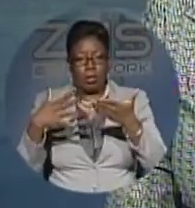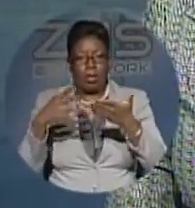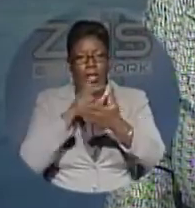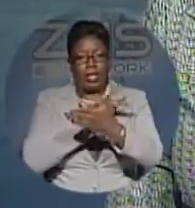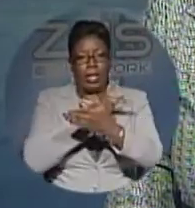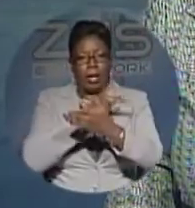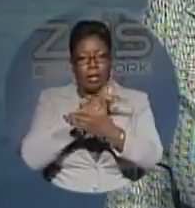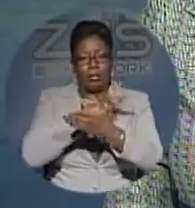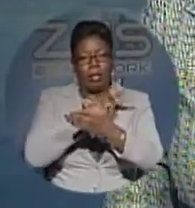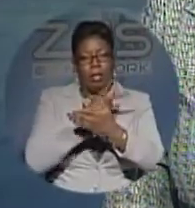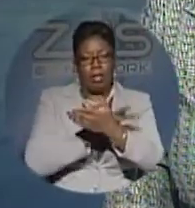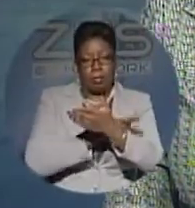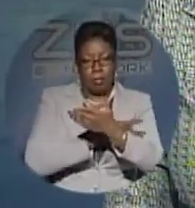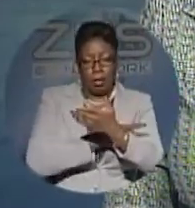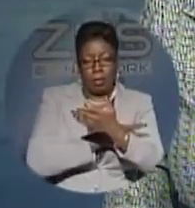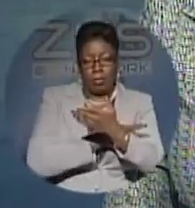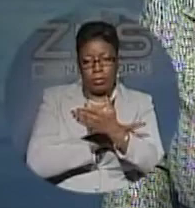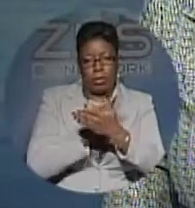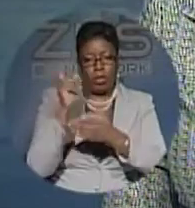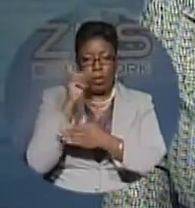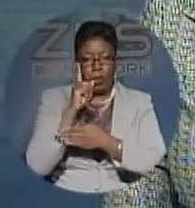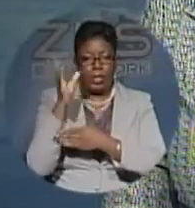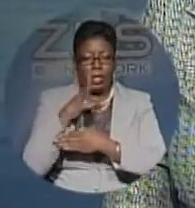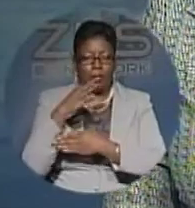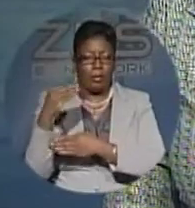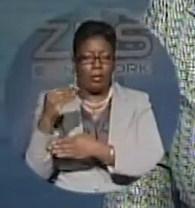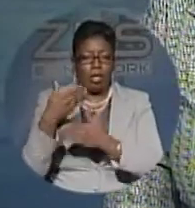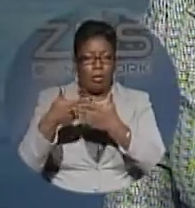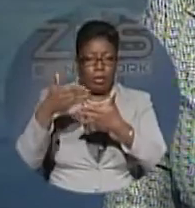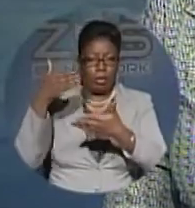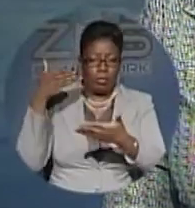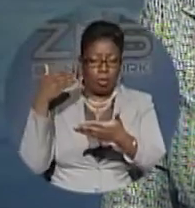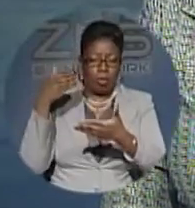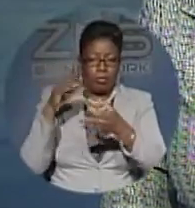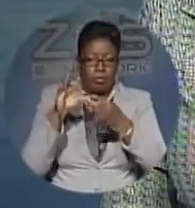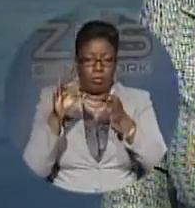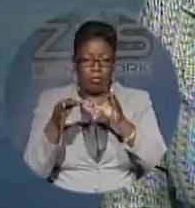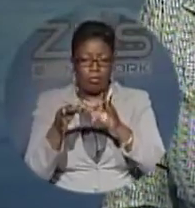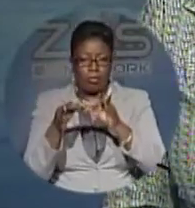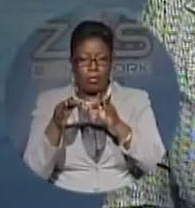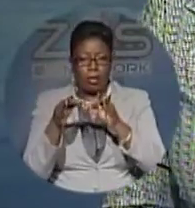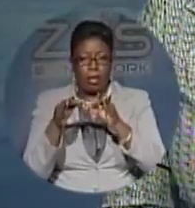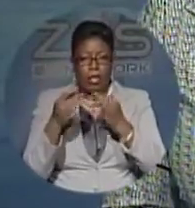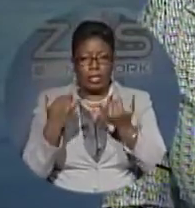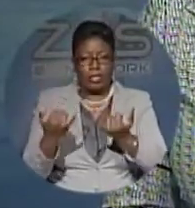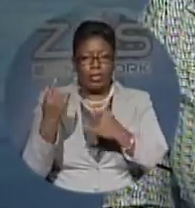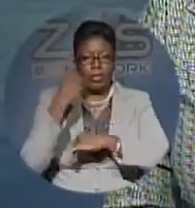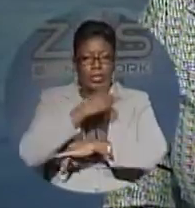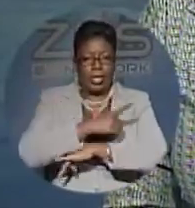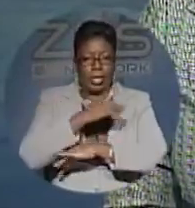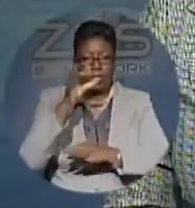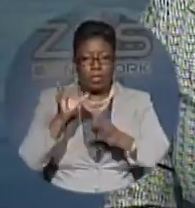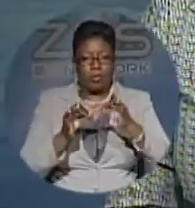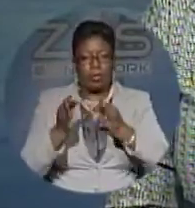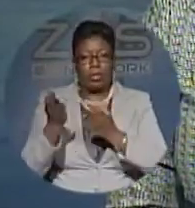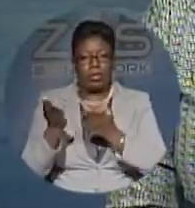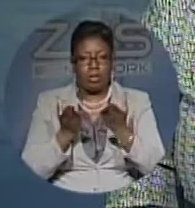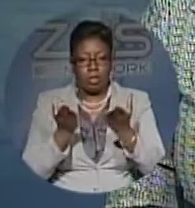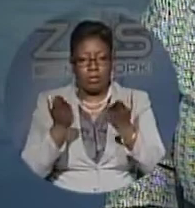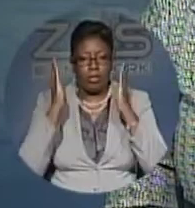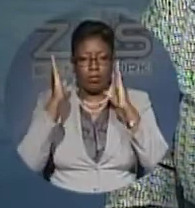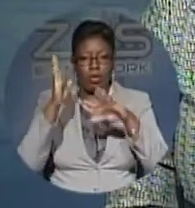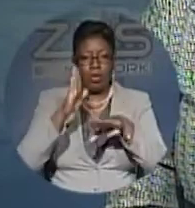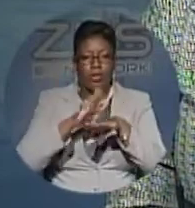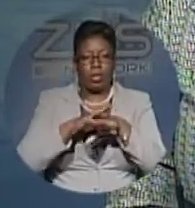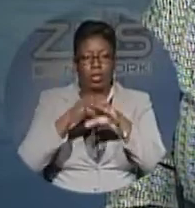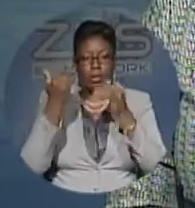permanent placement of resources where they've never been before, among the adjustments announced today as a traditional ceremony focused on some